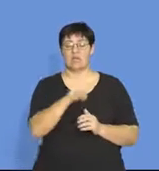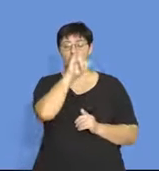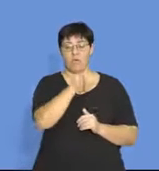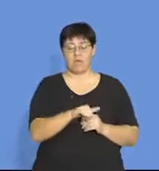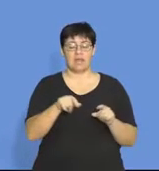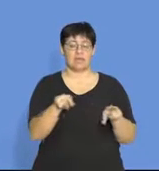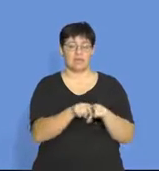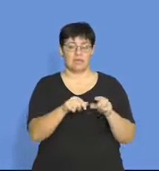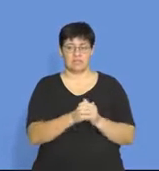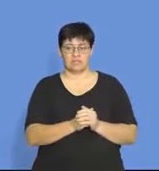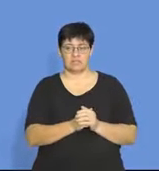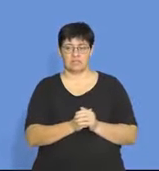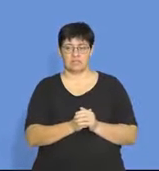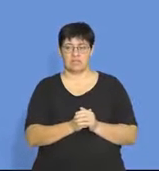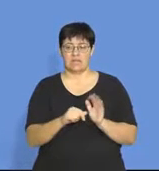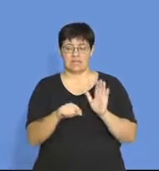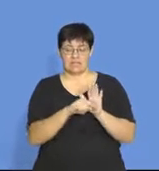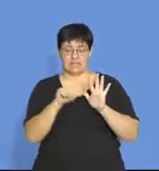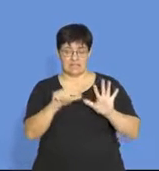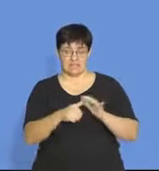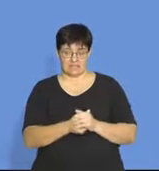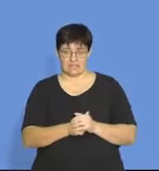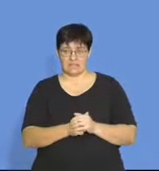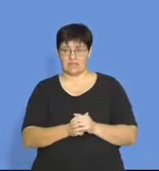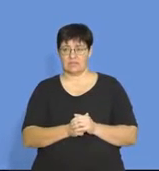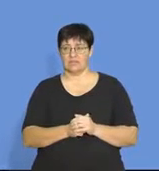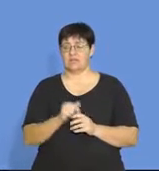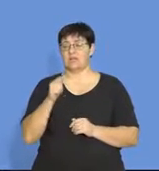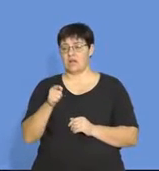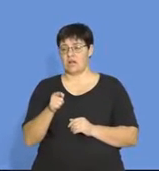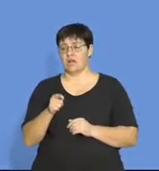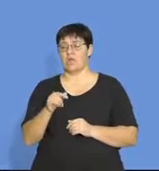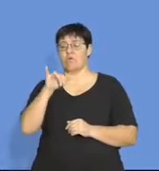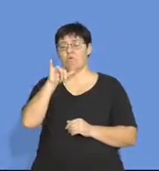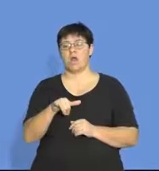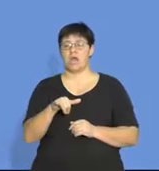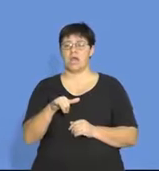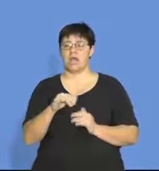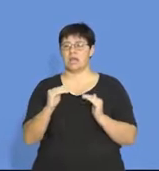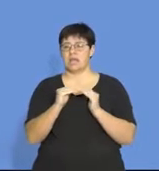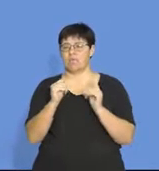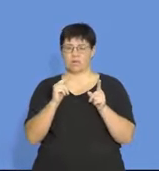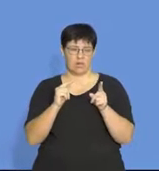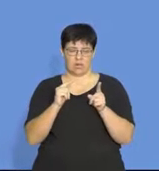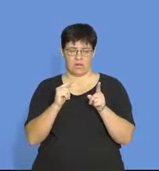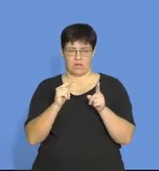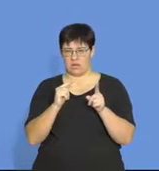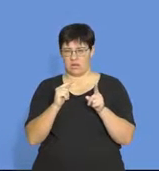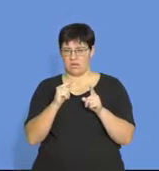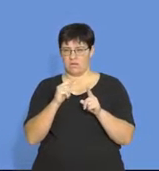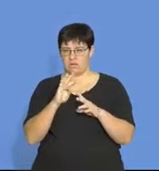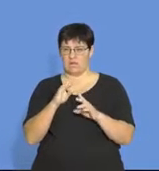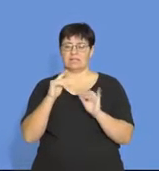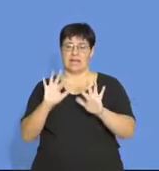6, which will give me y is equal to negative 6. Then here it will be y is equals